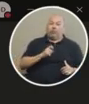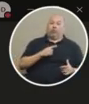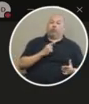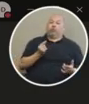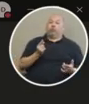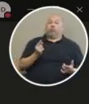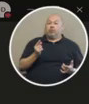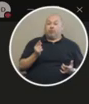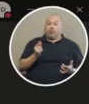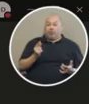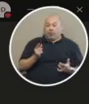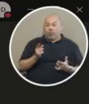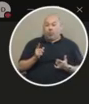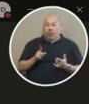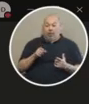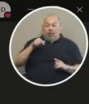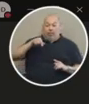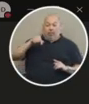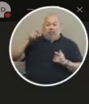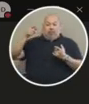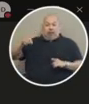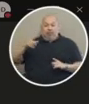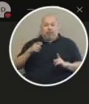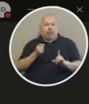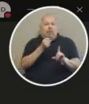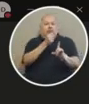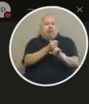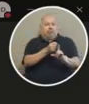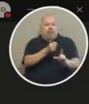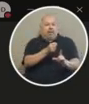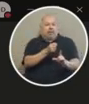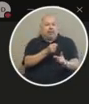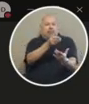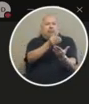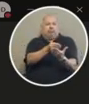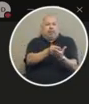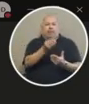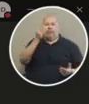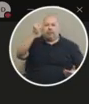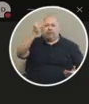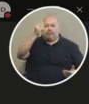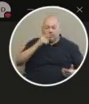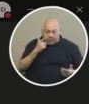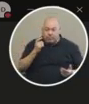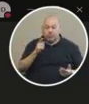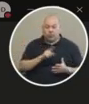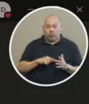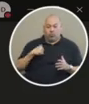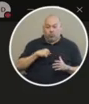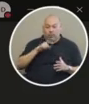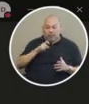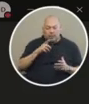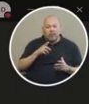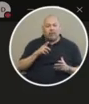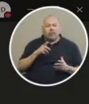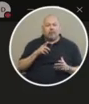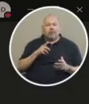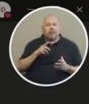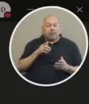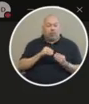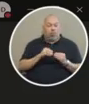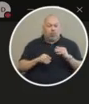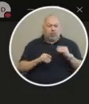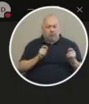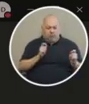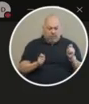of this impact and the financial impact it's going to have. If we need additional and need to make additional adjustments,